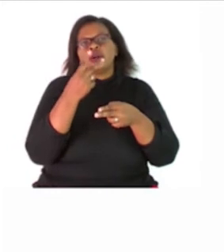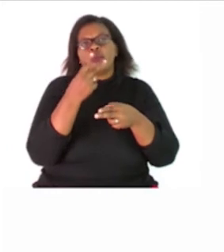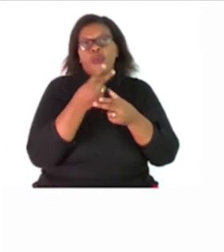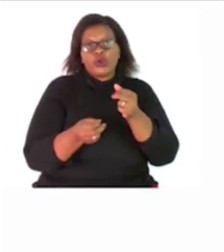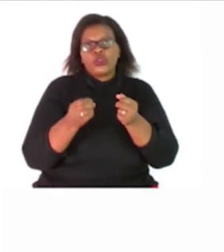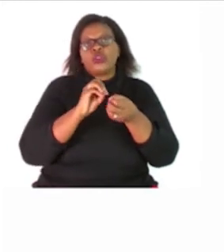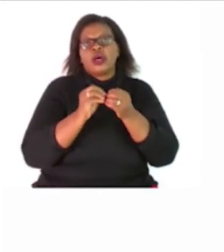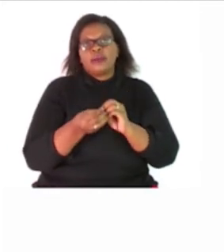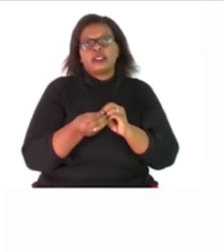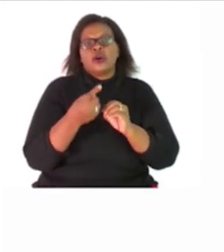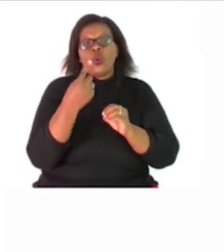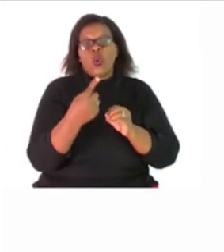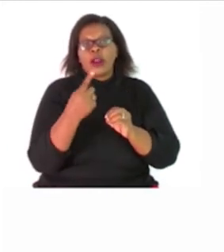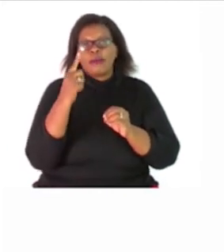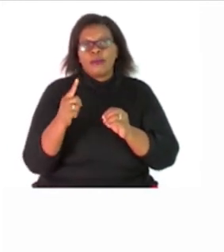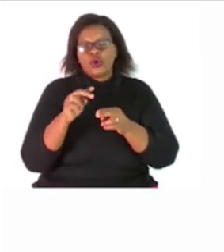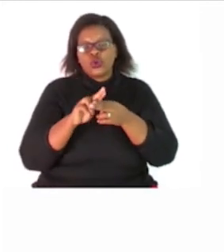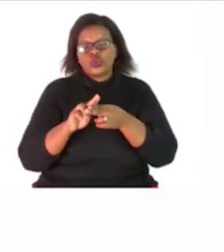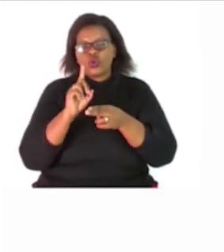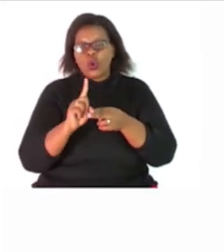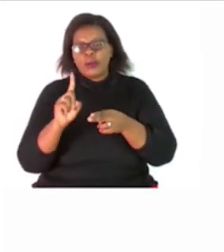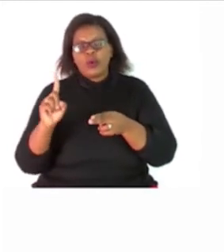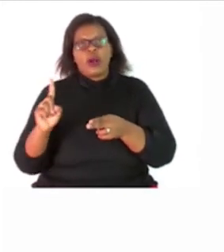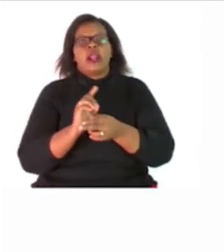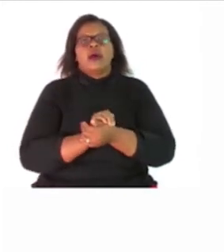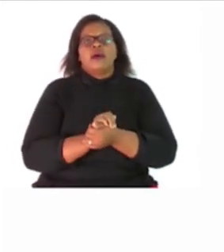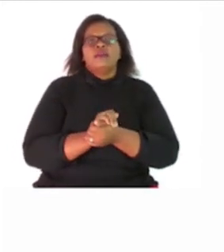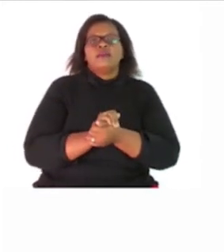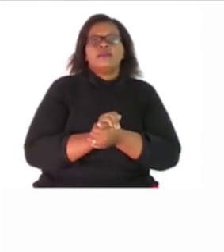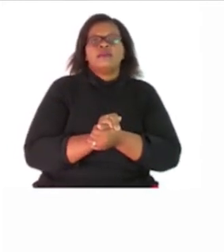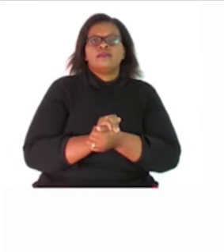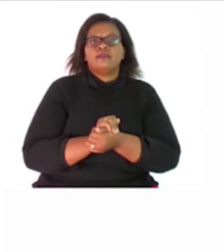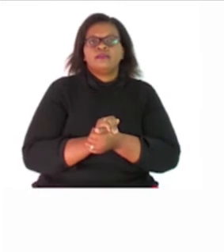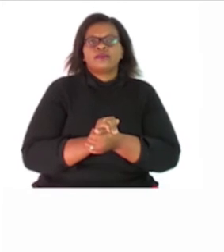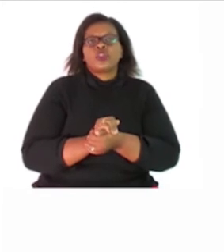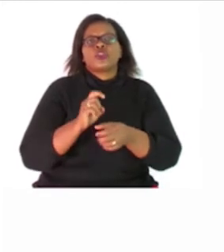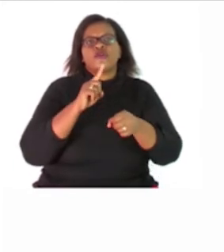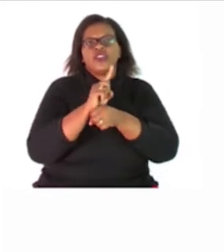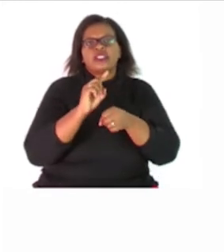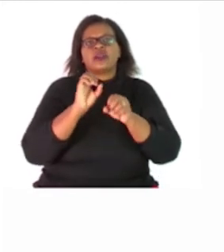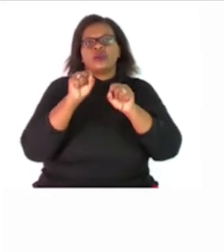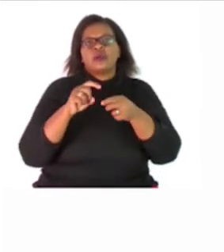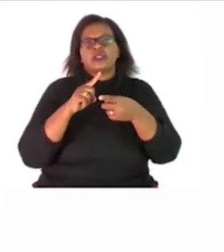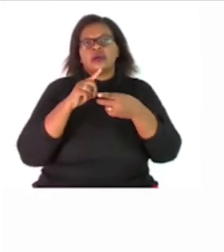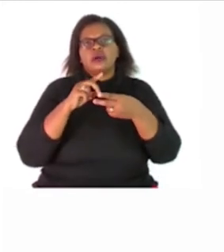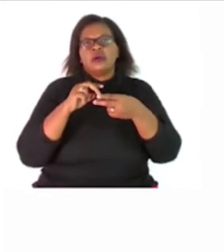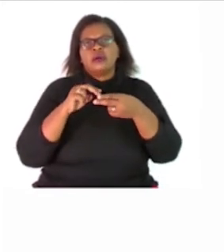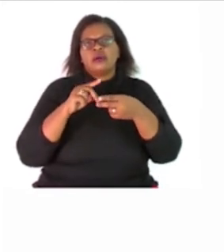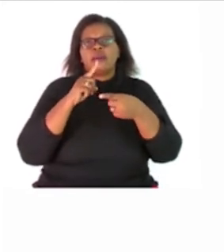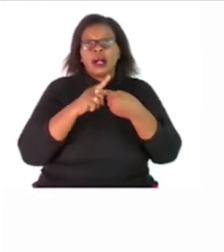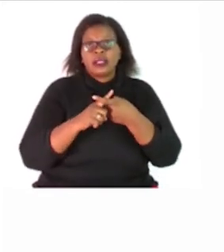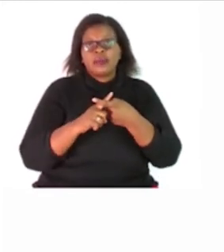multiplier. In the example, you will first multiply the multiplicand with the 3. Then